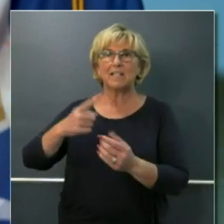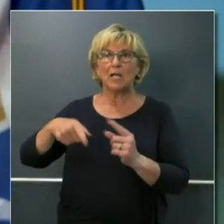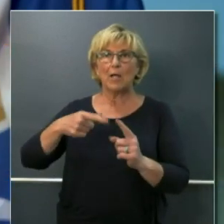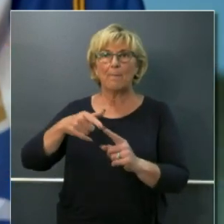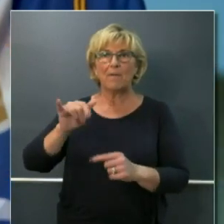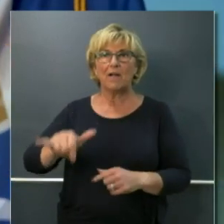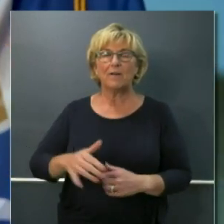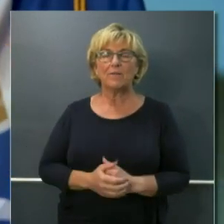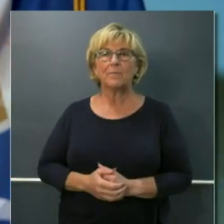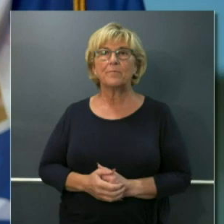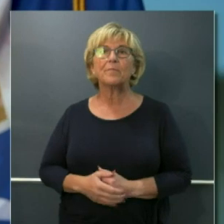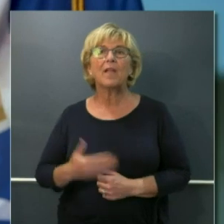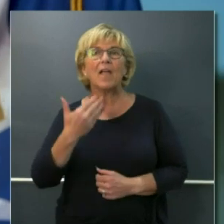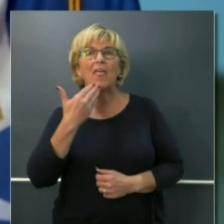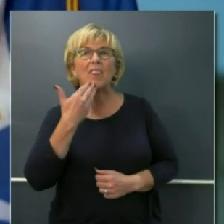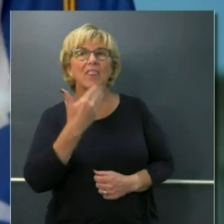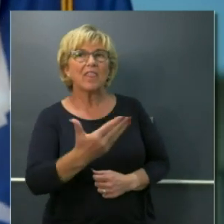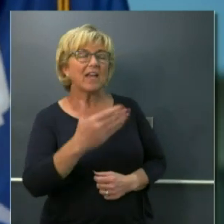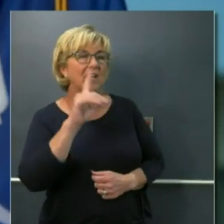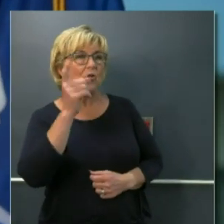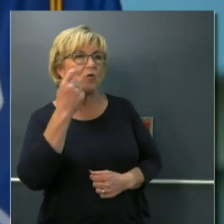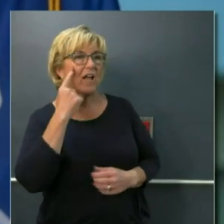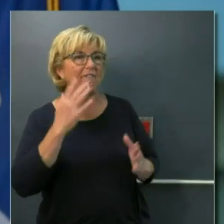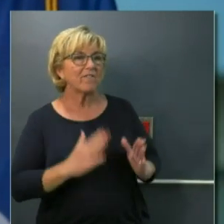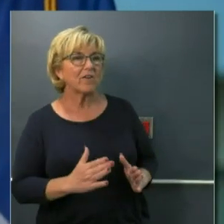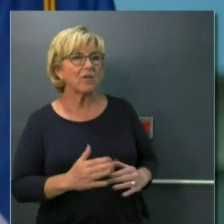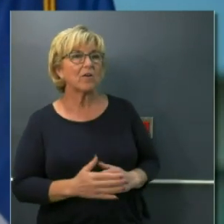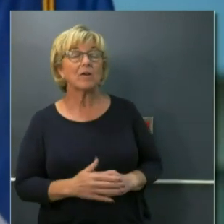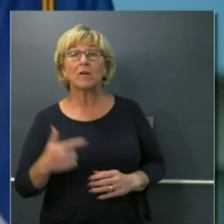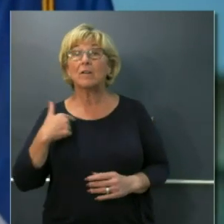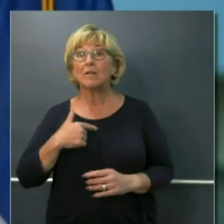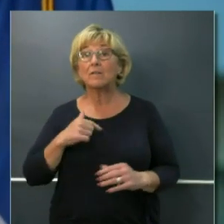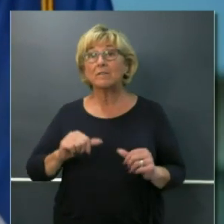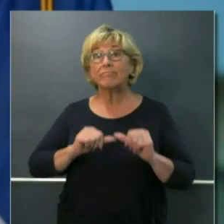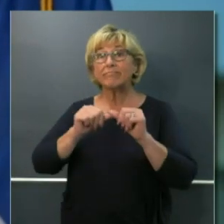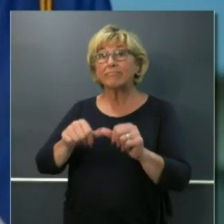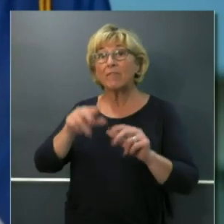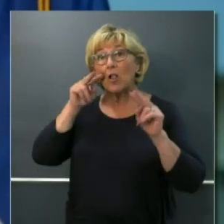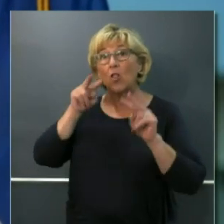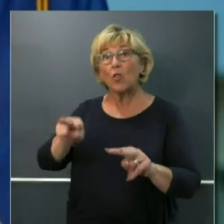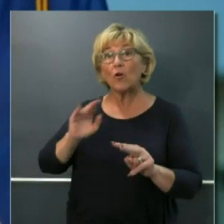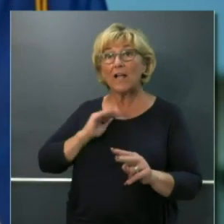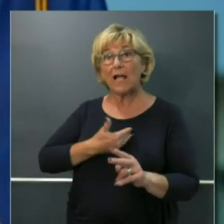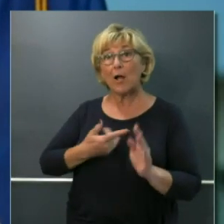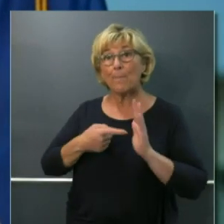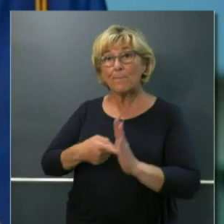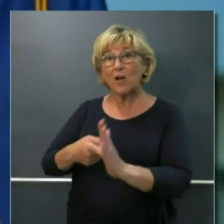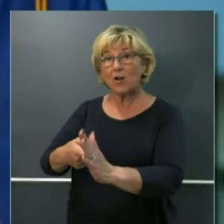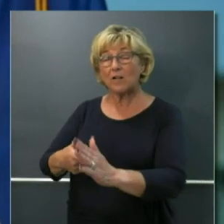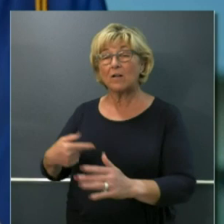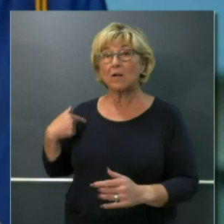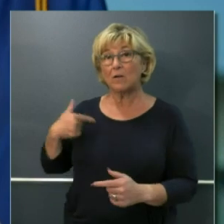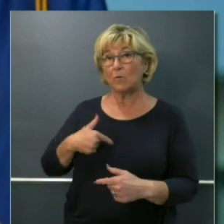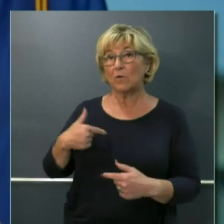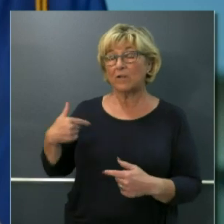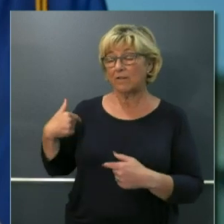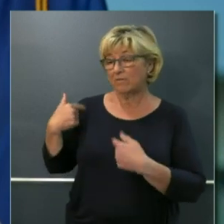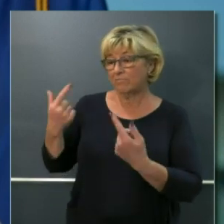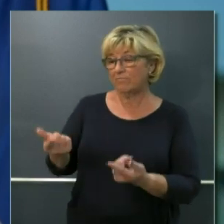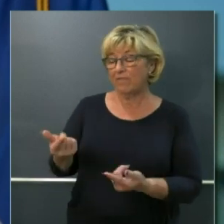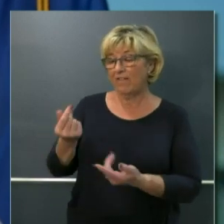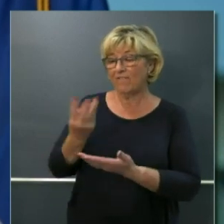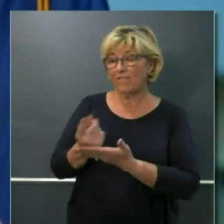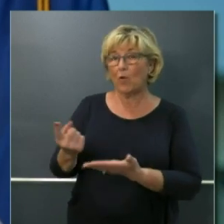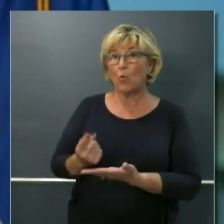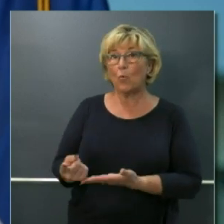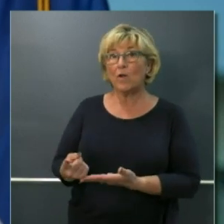Thank you, Governor, and thank you for the question. We continue to look at our model. We have been here for the last few weeks talking